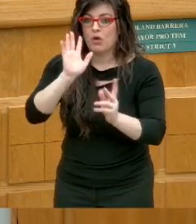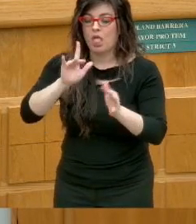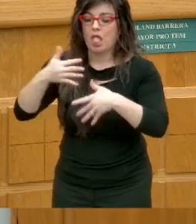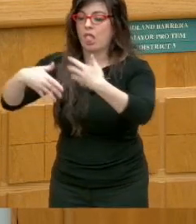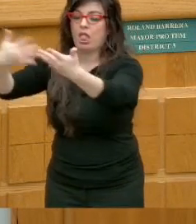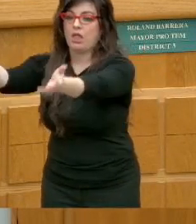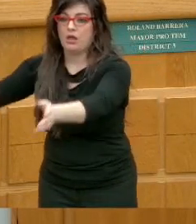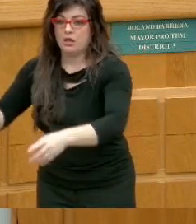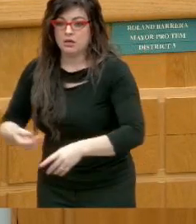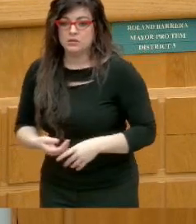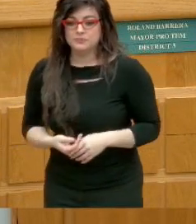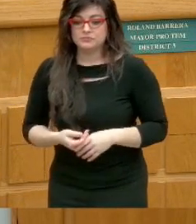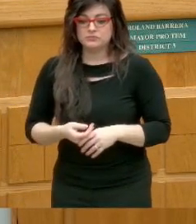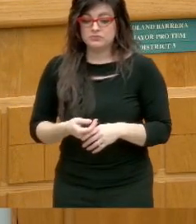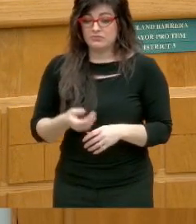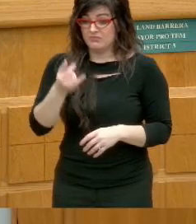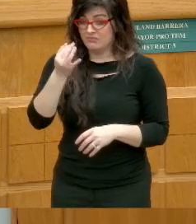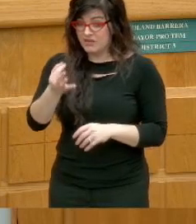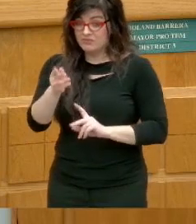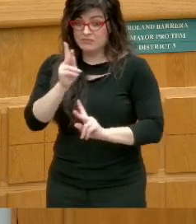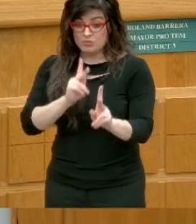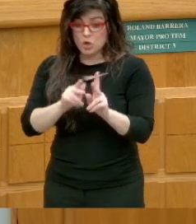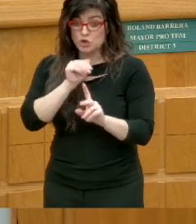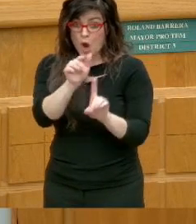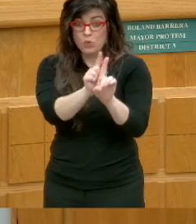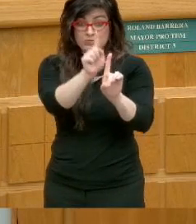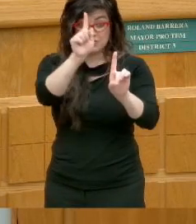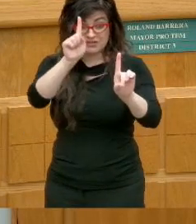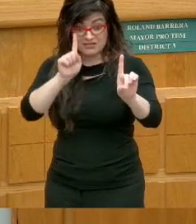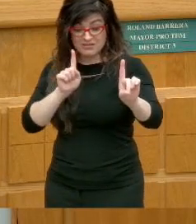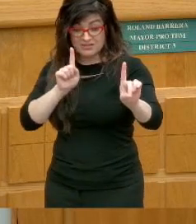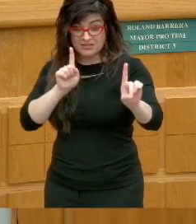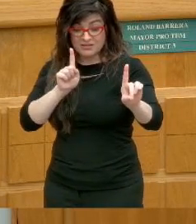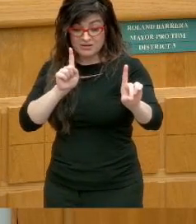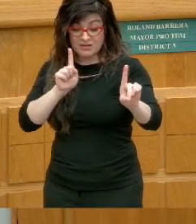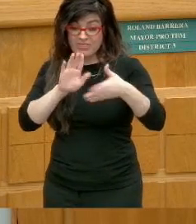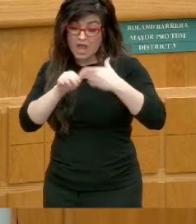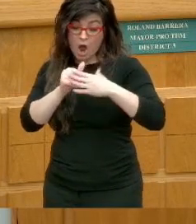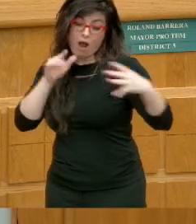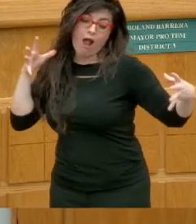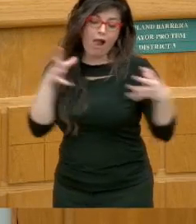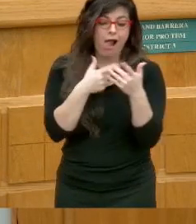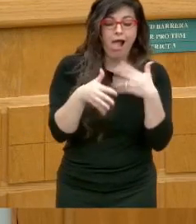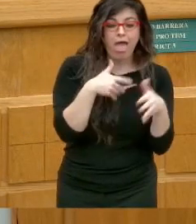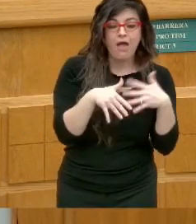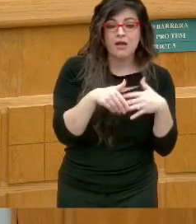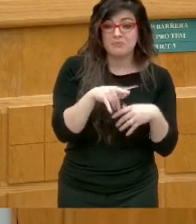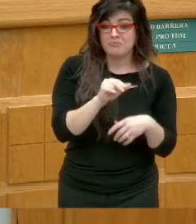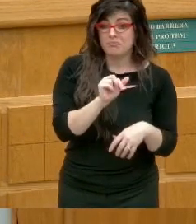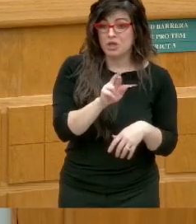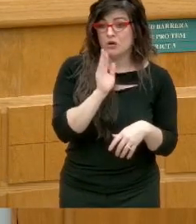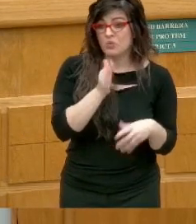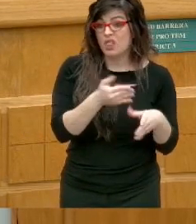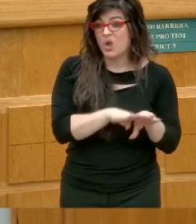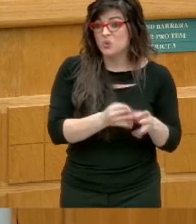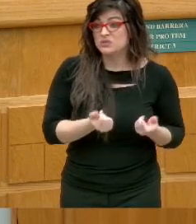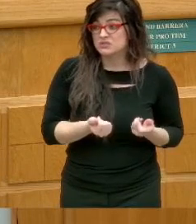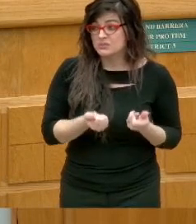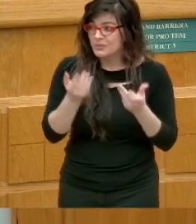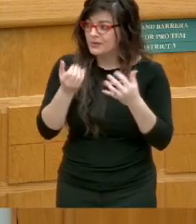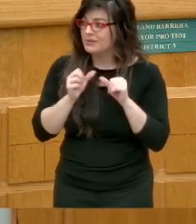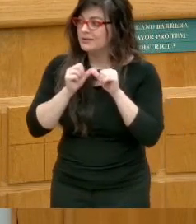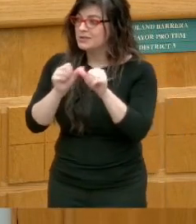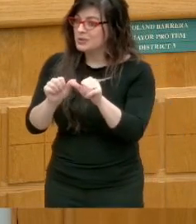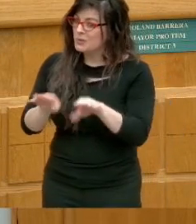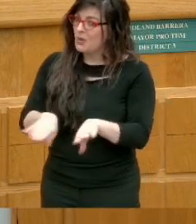not possible, the pier will not be available. So we've got to keep up that opportunity to keep these assets open to us.